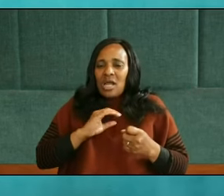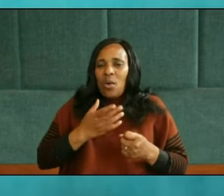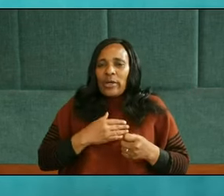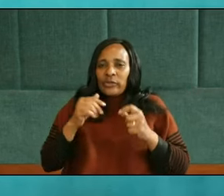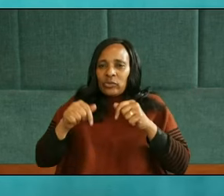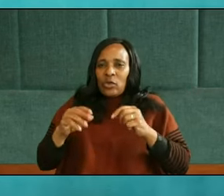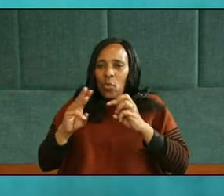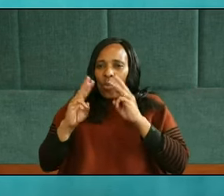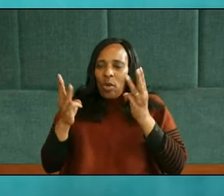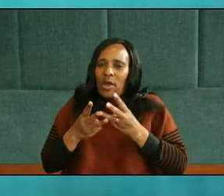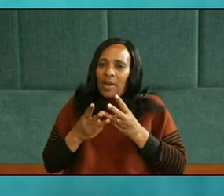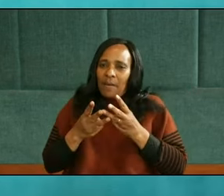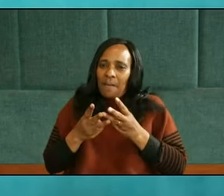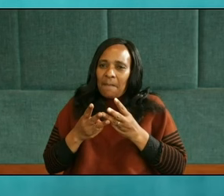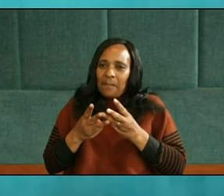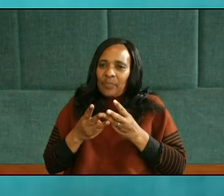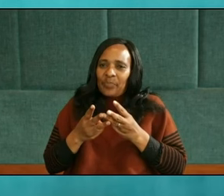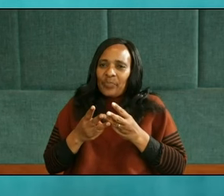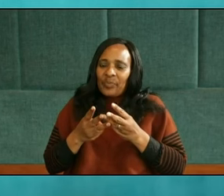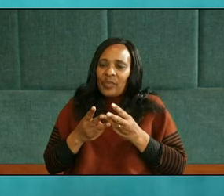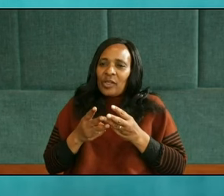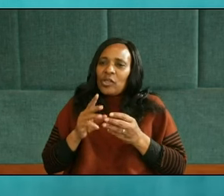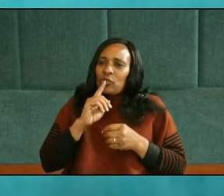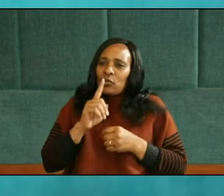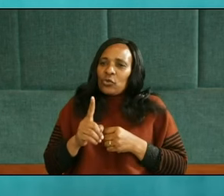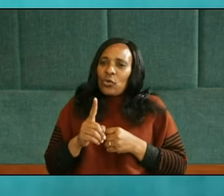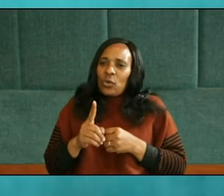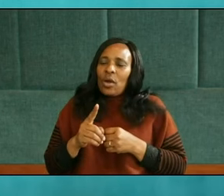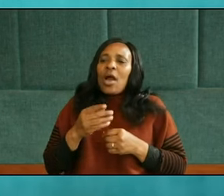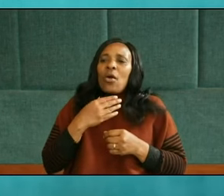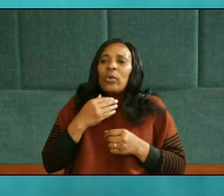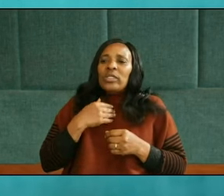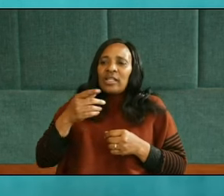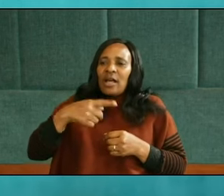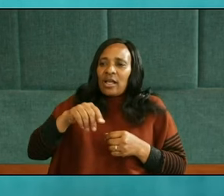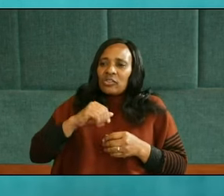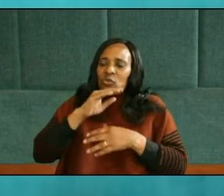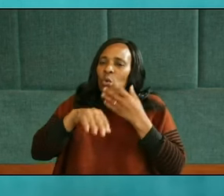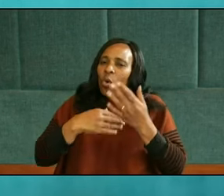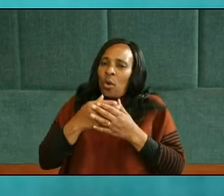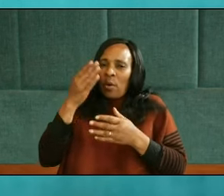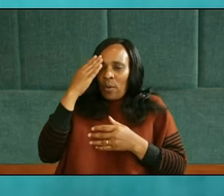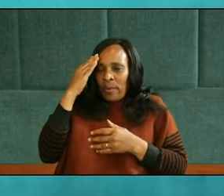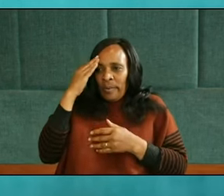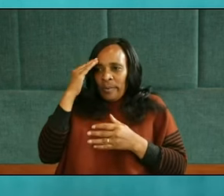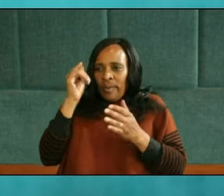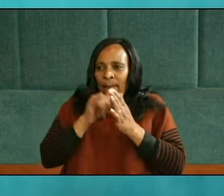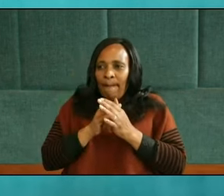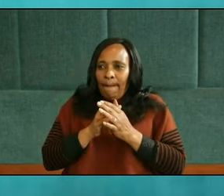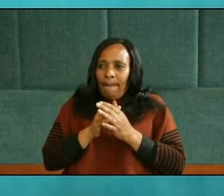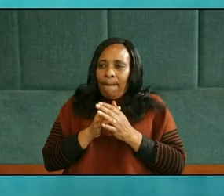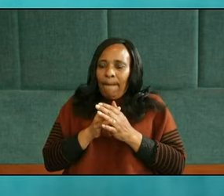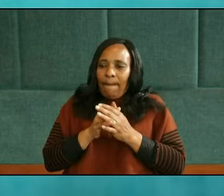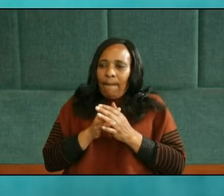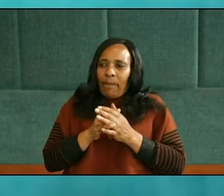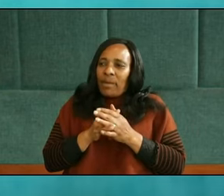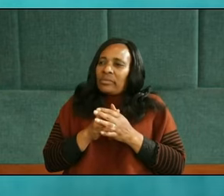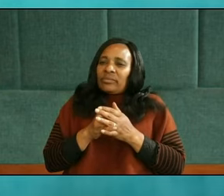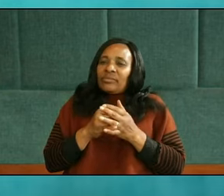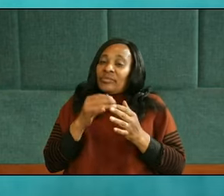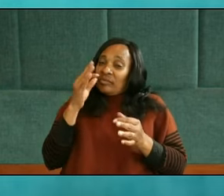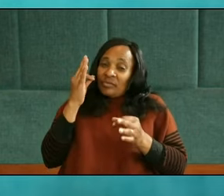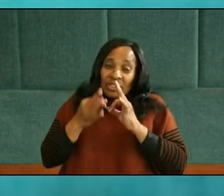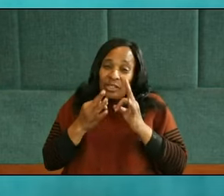today's world, in quotes. Yeah. So I'd like us to all know that no